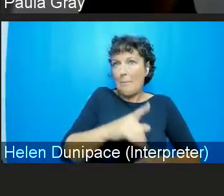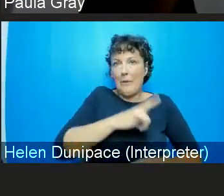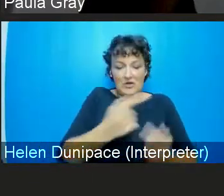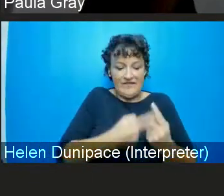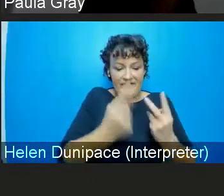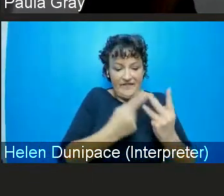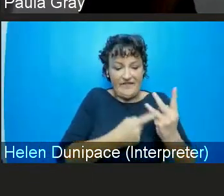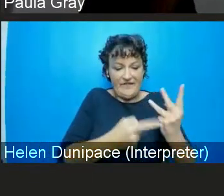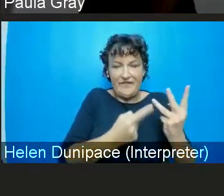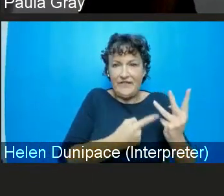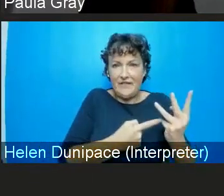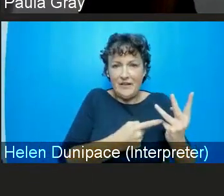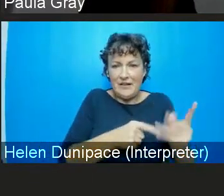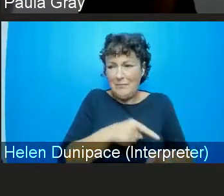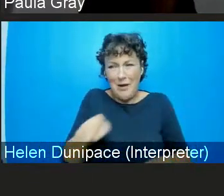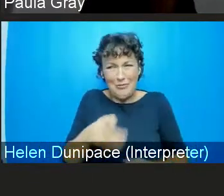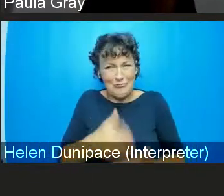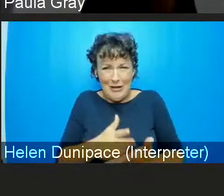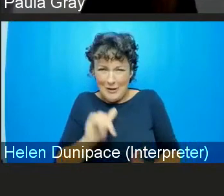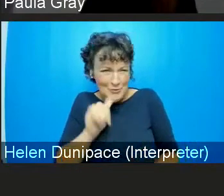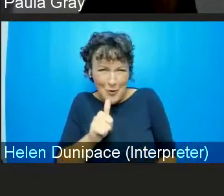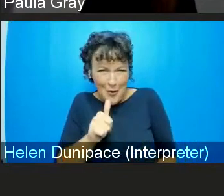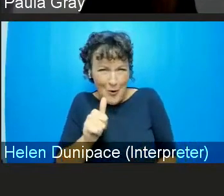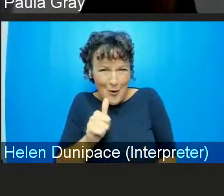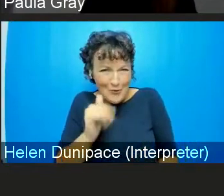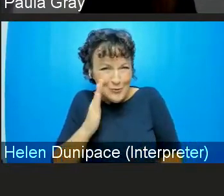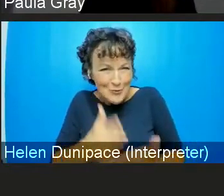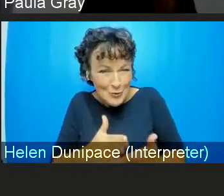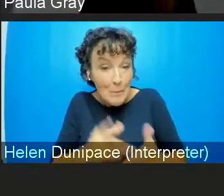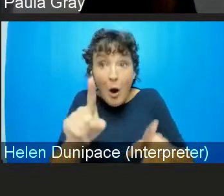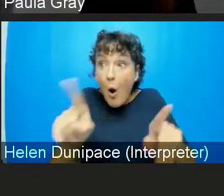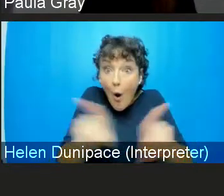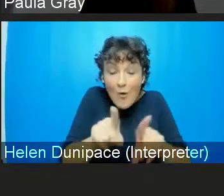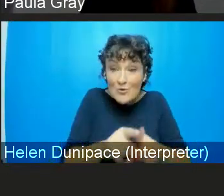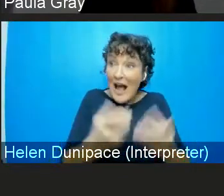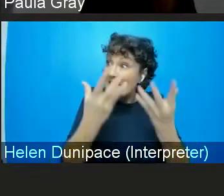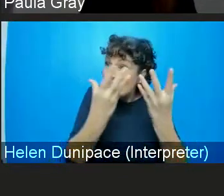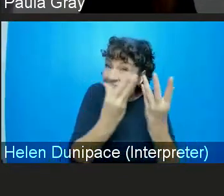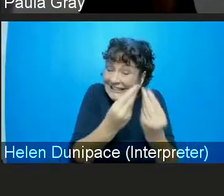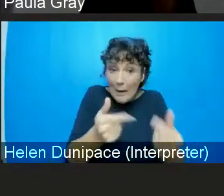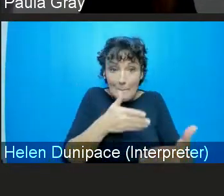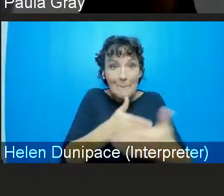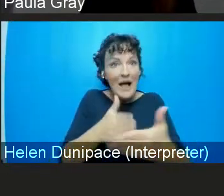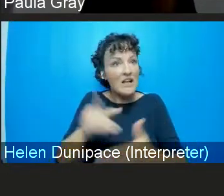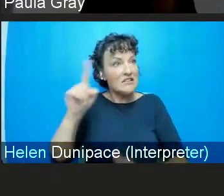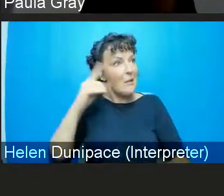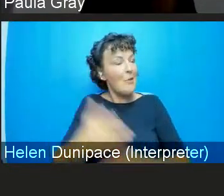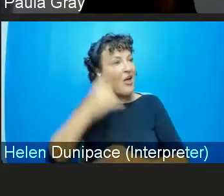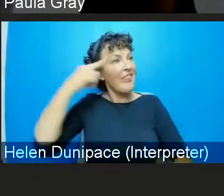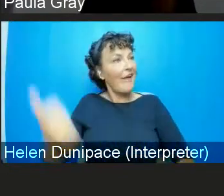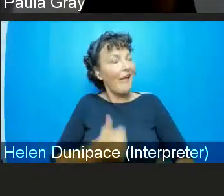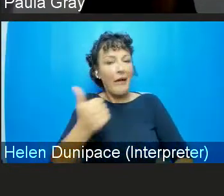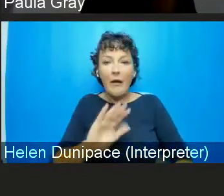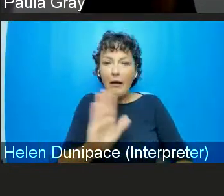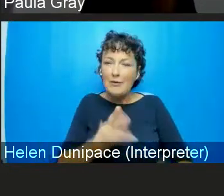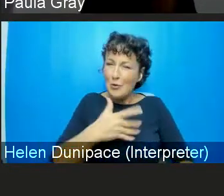realistic that people won't have thought of in the same instance. So your thoughts on that would be